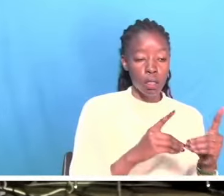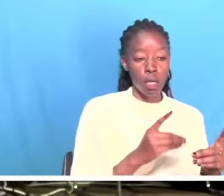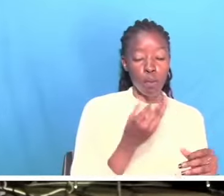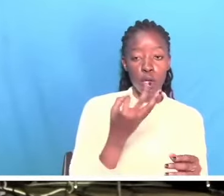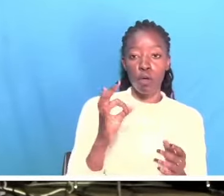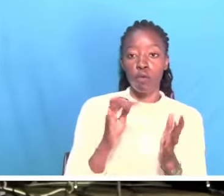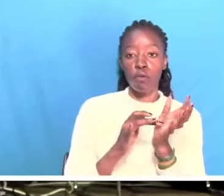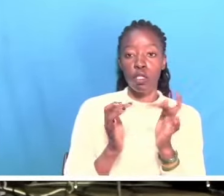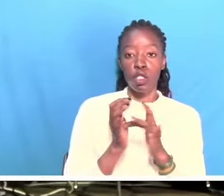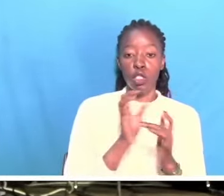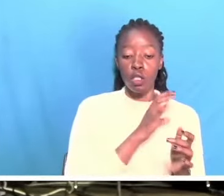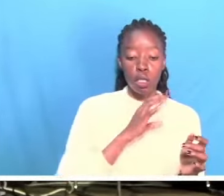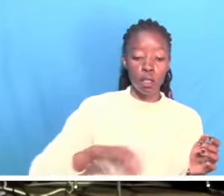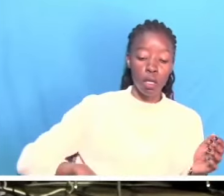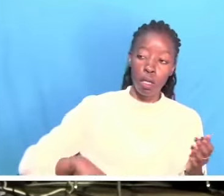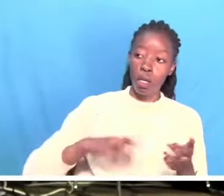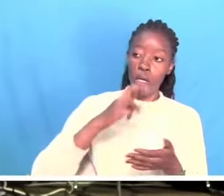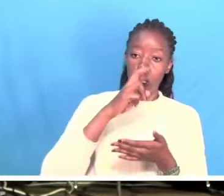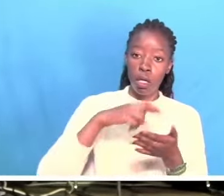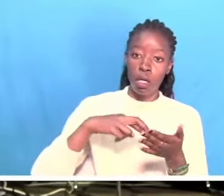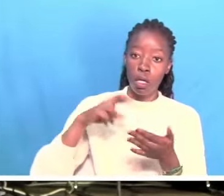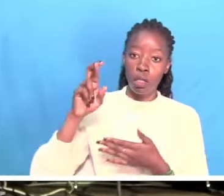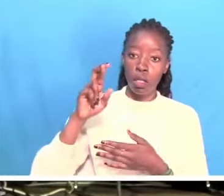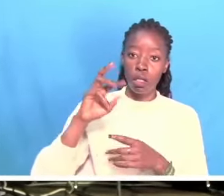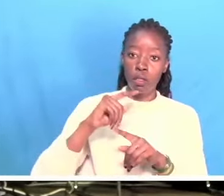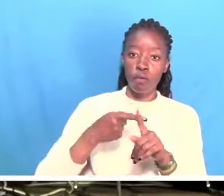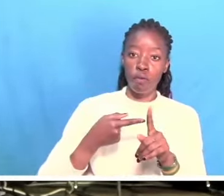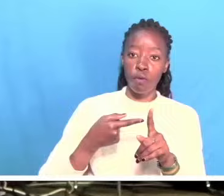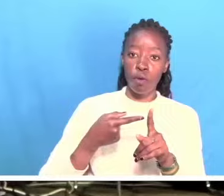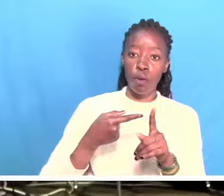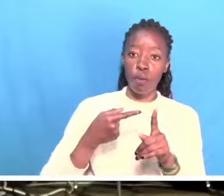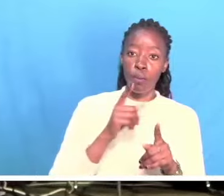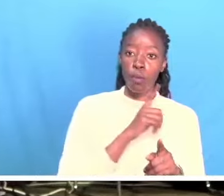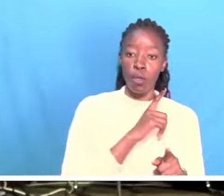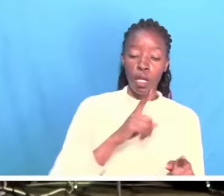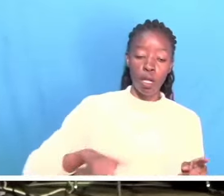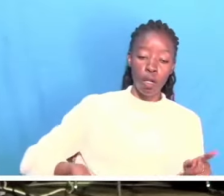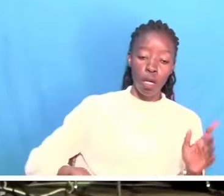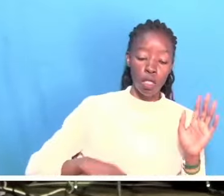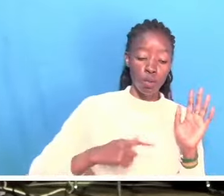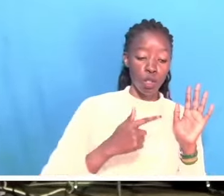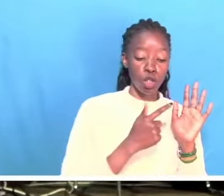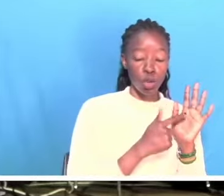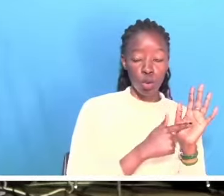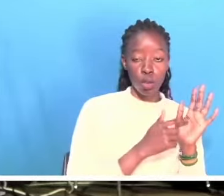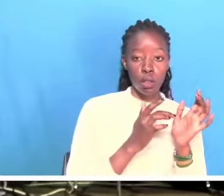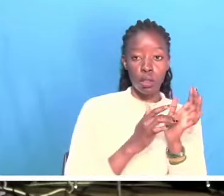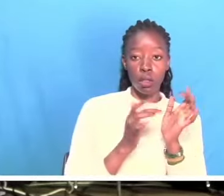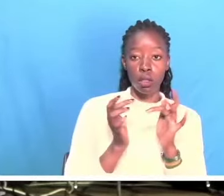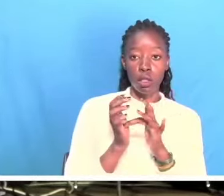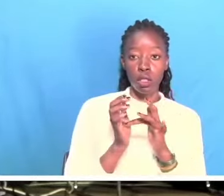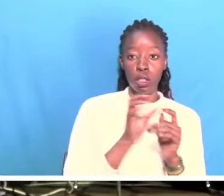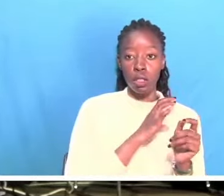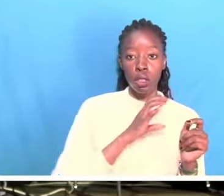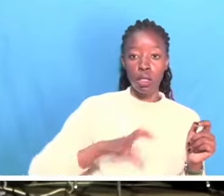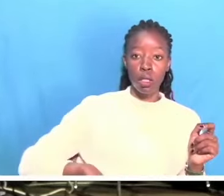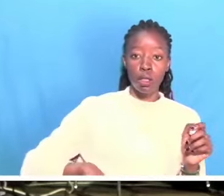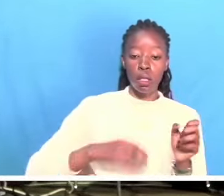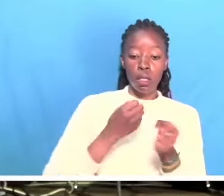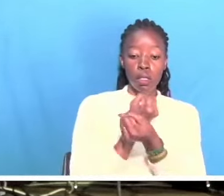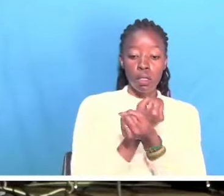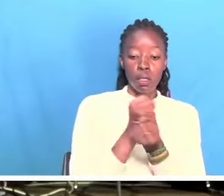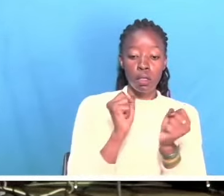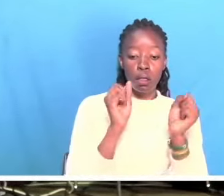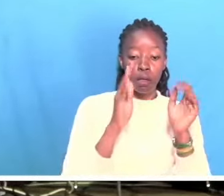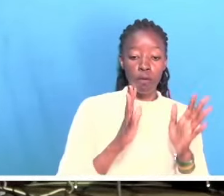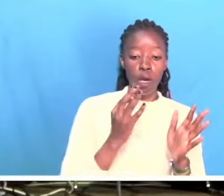For a righteousness away from the law has been revealed. Jesus Christ, the Savior of the